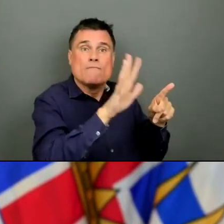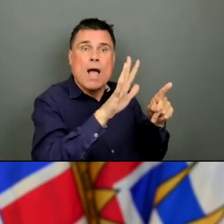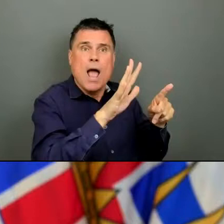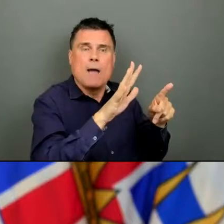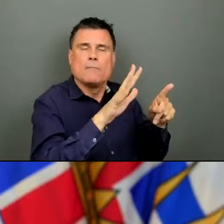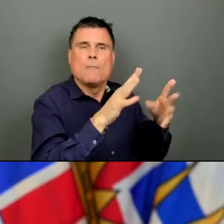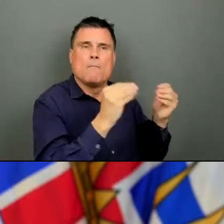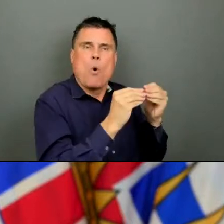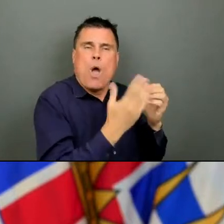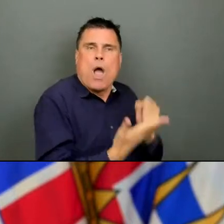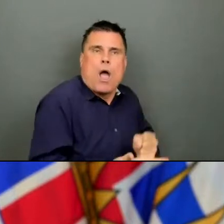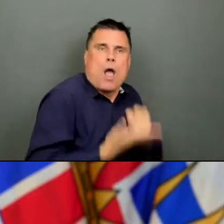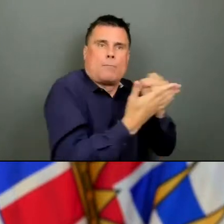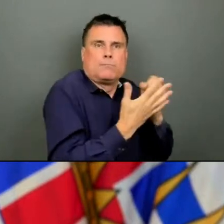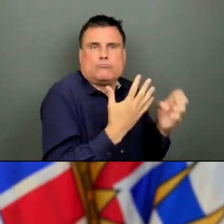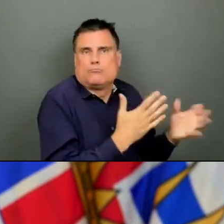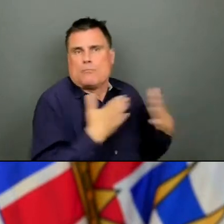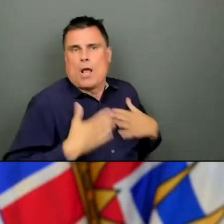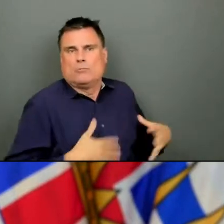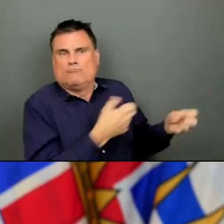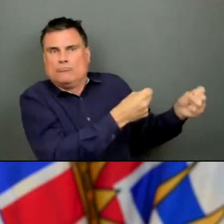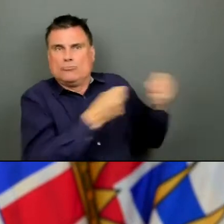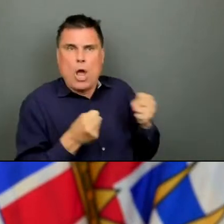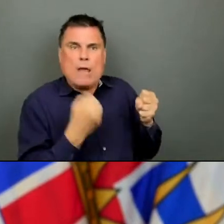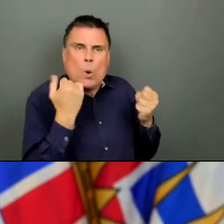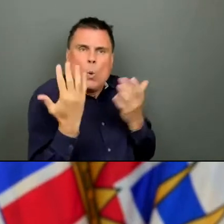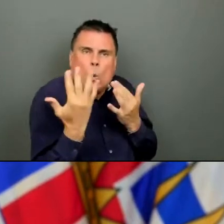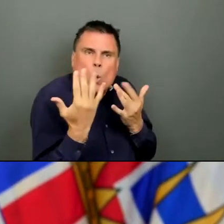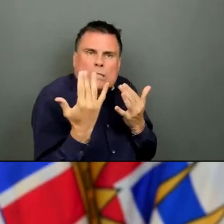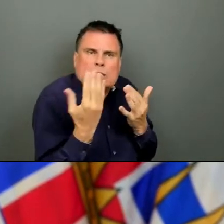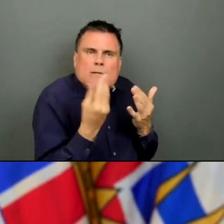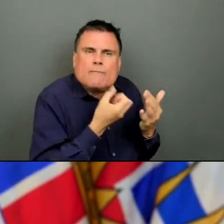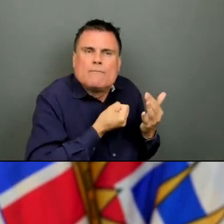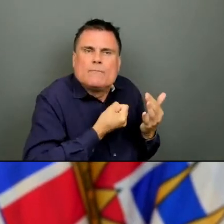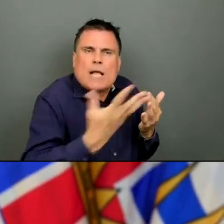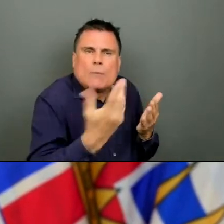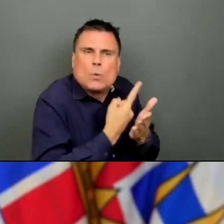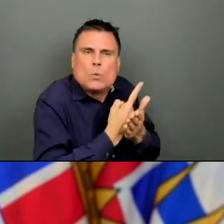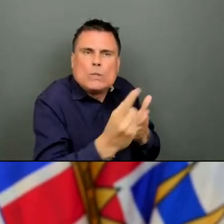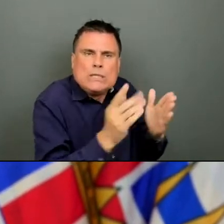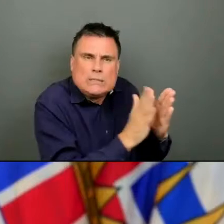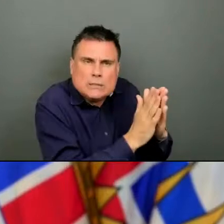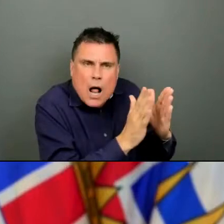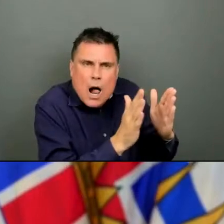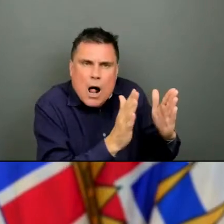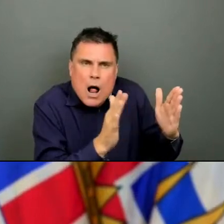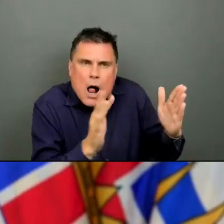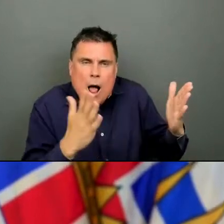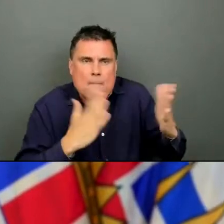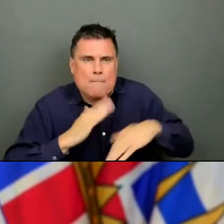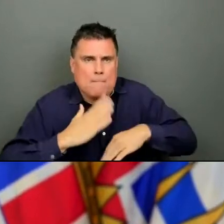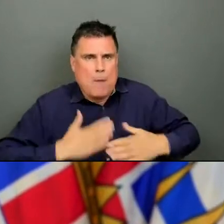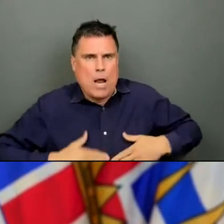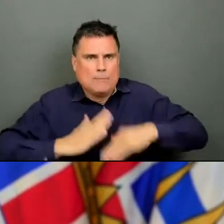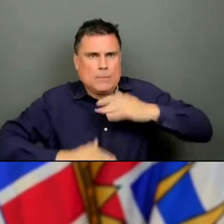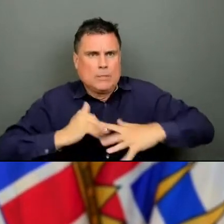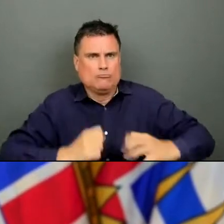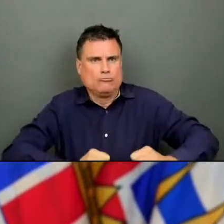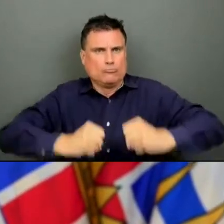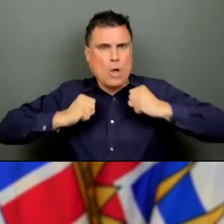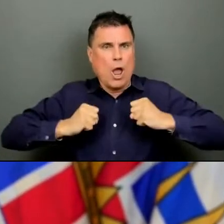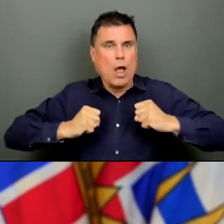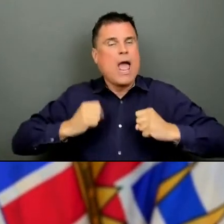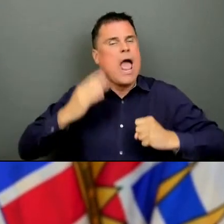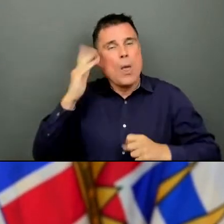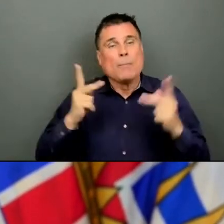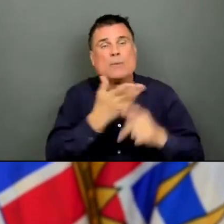12 weeks. So those are the things that we're watching carefully. And we know that people are very concerned about getting that second dose in, and it